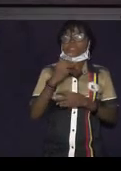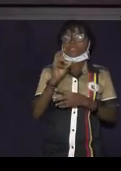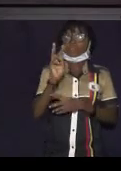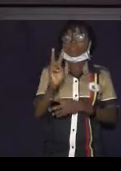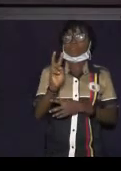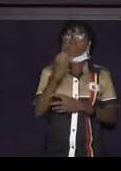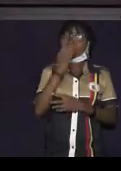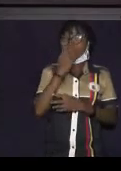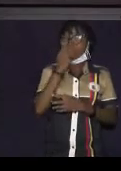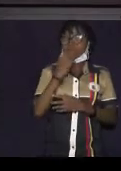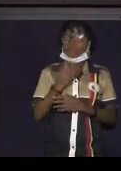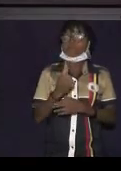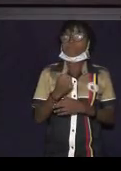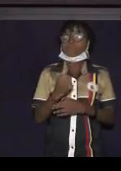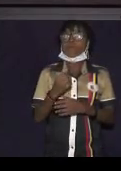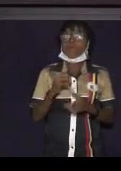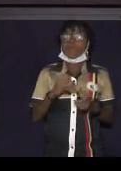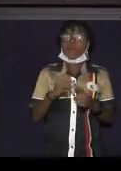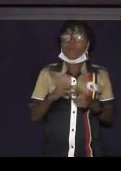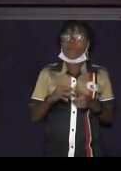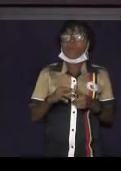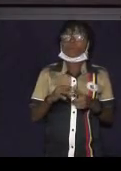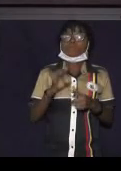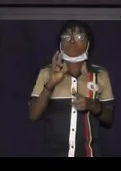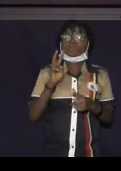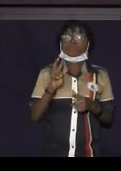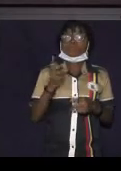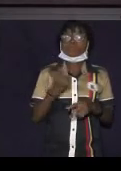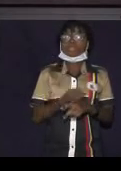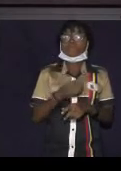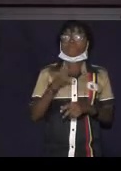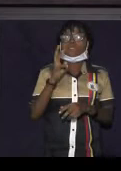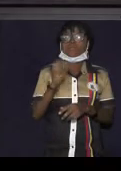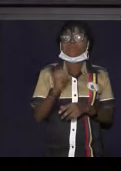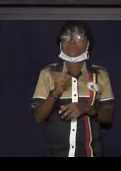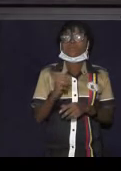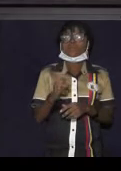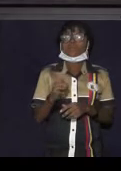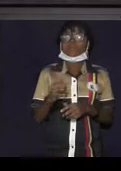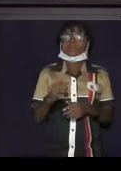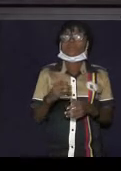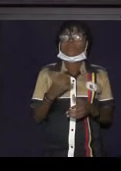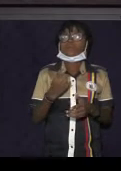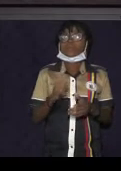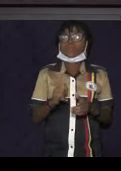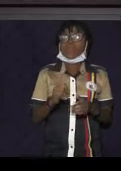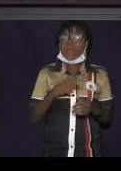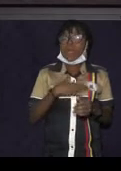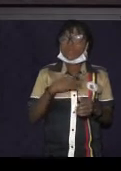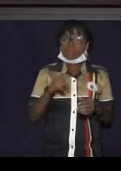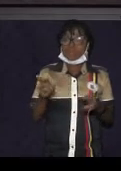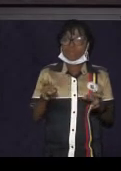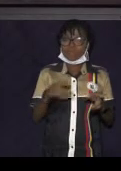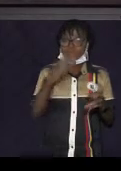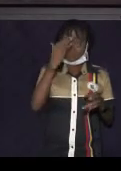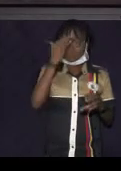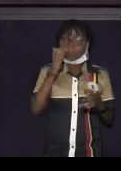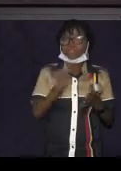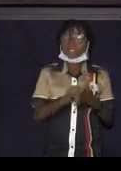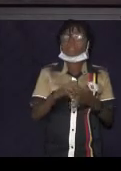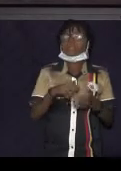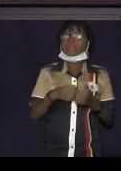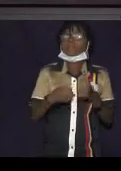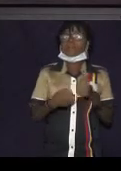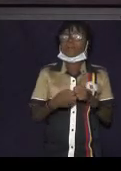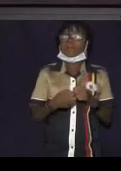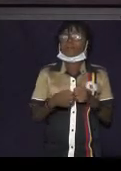mangoes, or 2 times m, is 10. That is 2 times a number will give me 10. And you already know that number. But to be on the